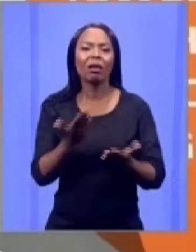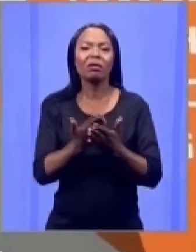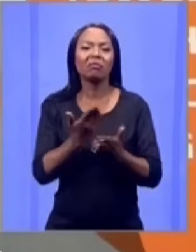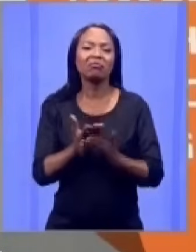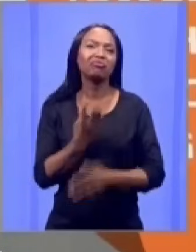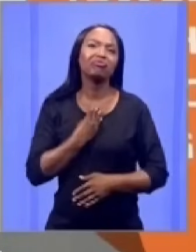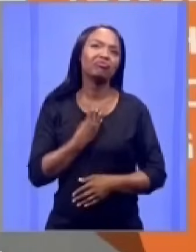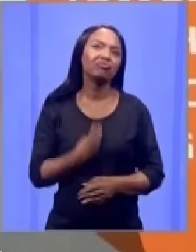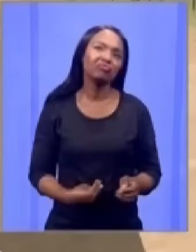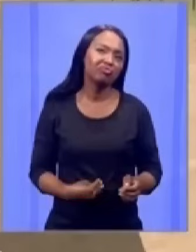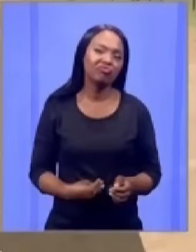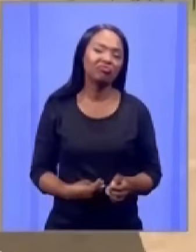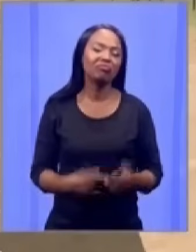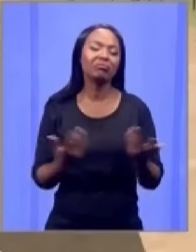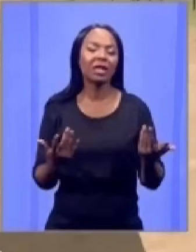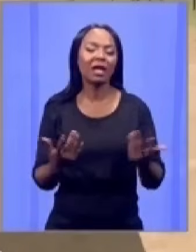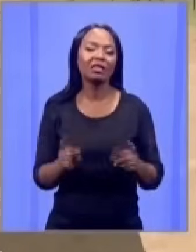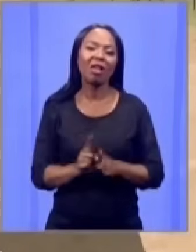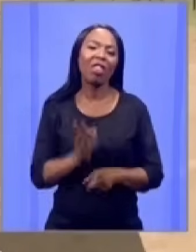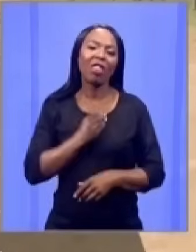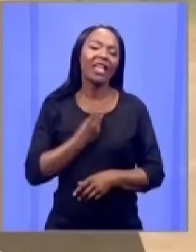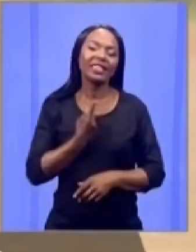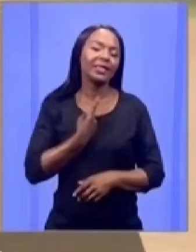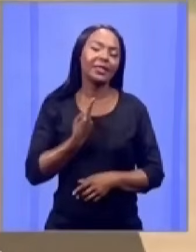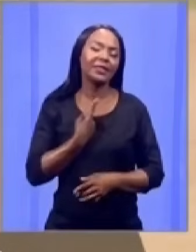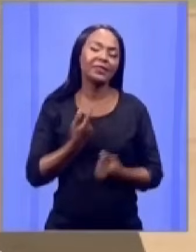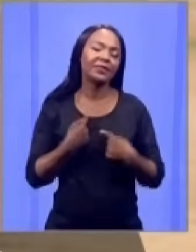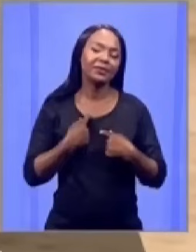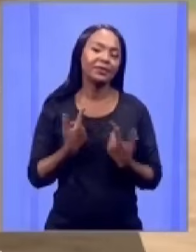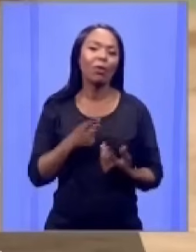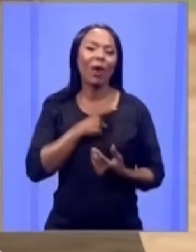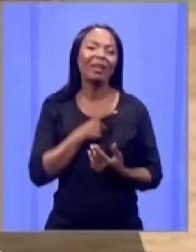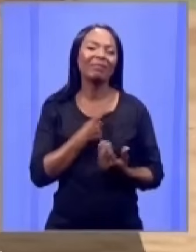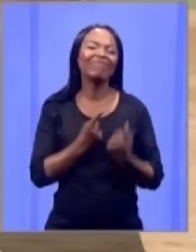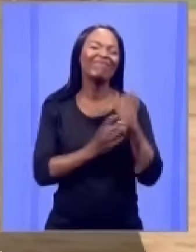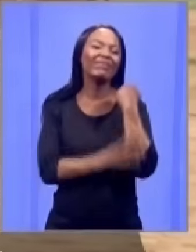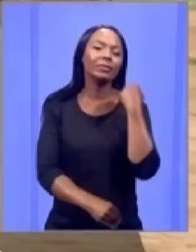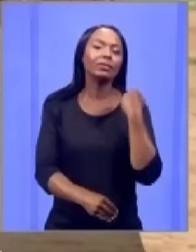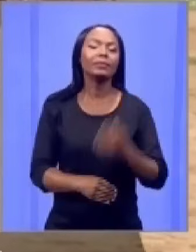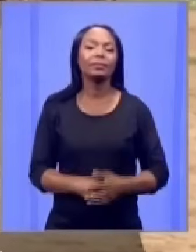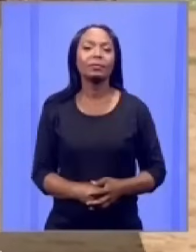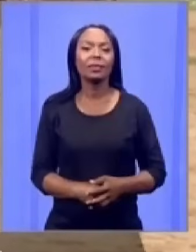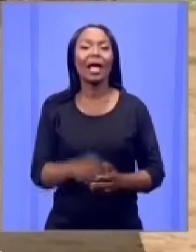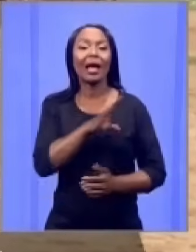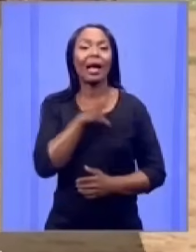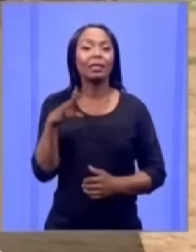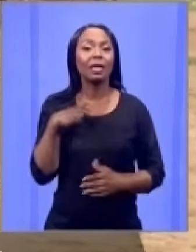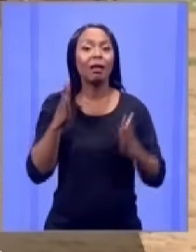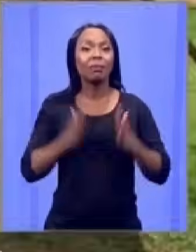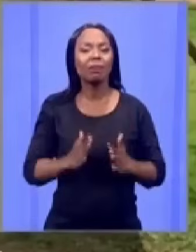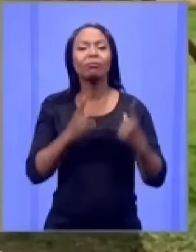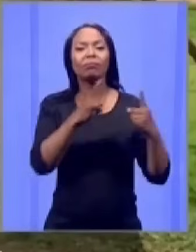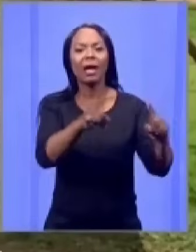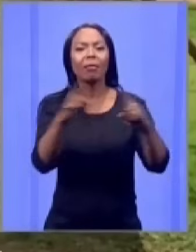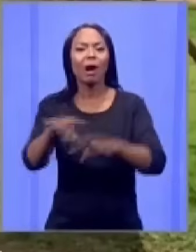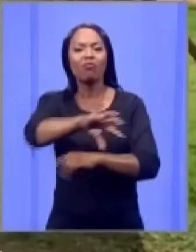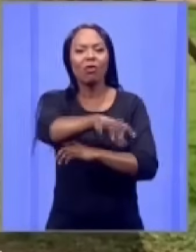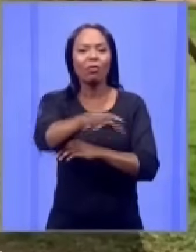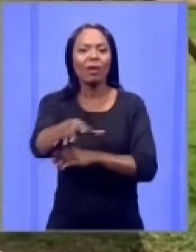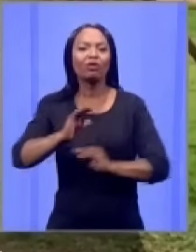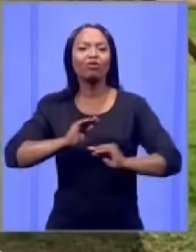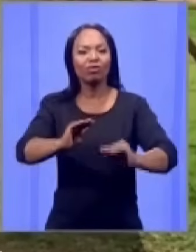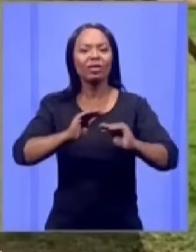o ishebele go tlase. Maloko a Geographical Name Council a tlile go tsamaya mo dikgaolong tse di farologaneng mo porofenseng go ruta baagi